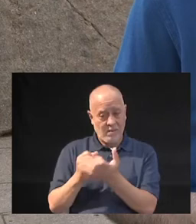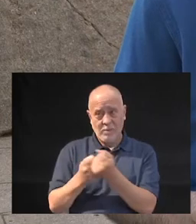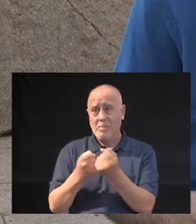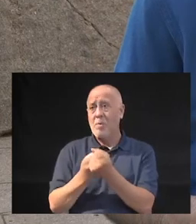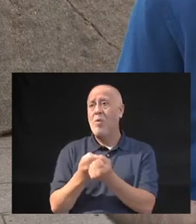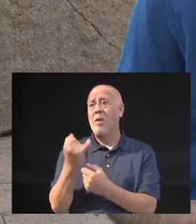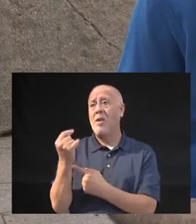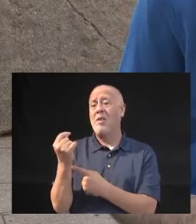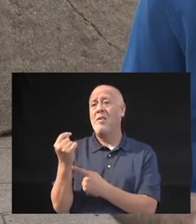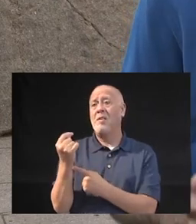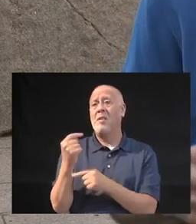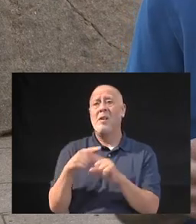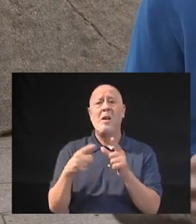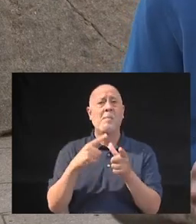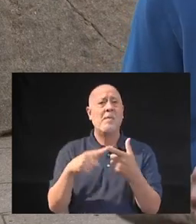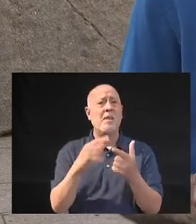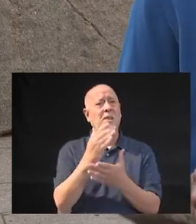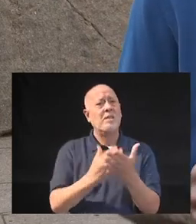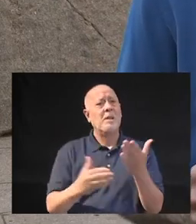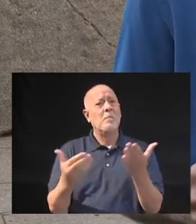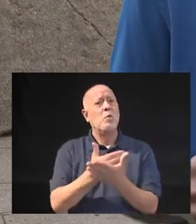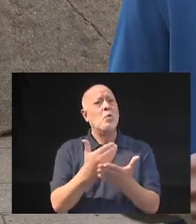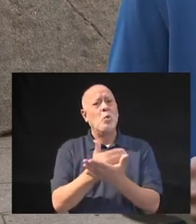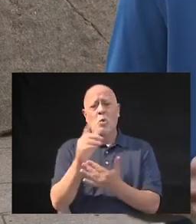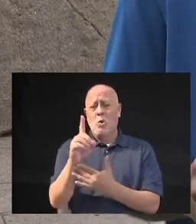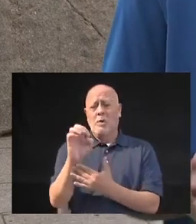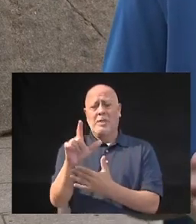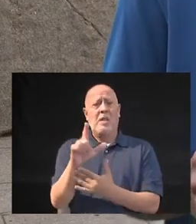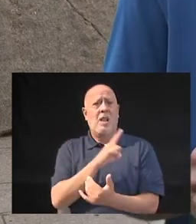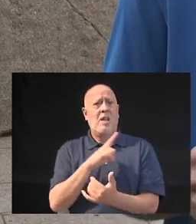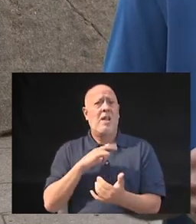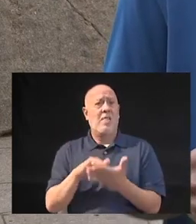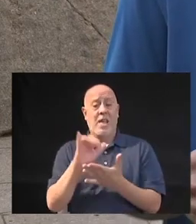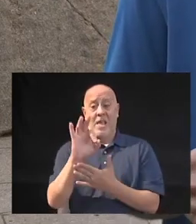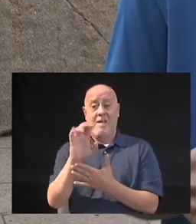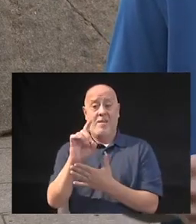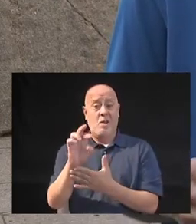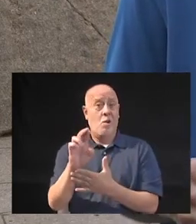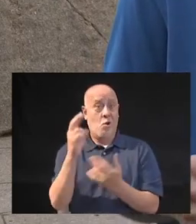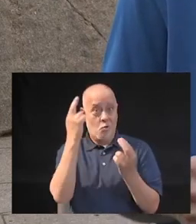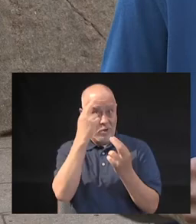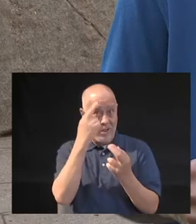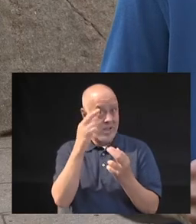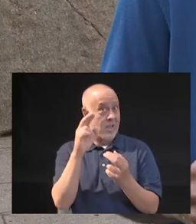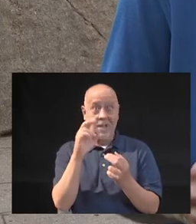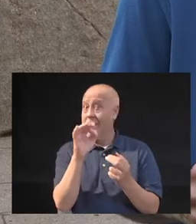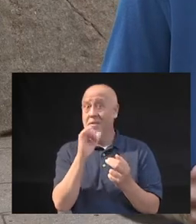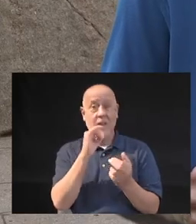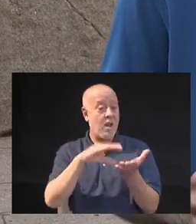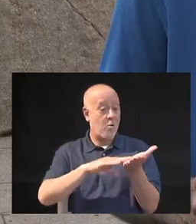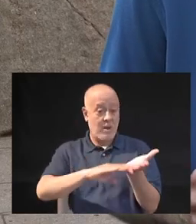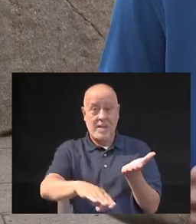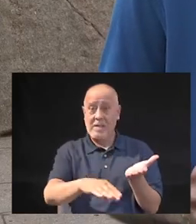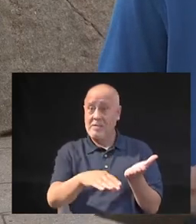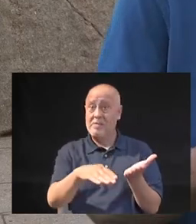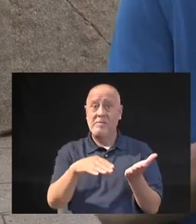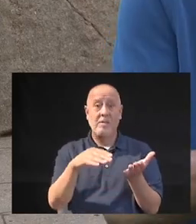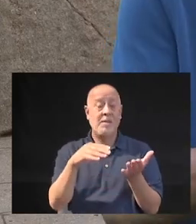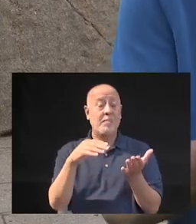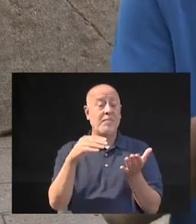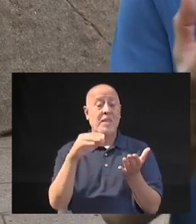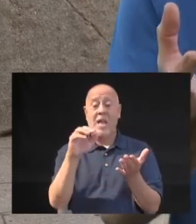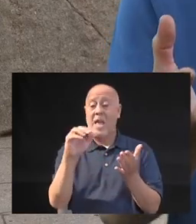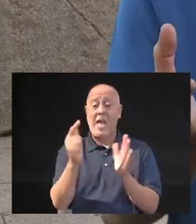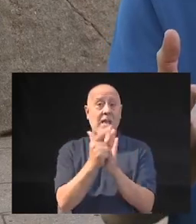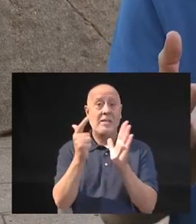it. But then there was some New Deal legislation that FDR realized unless he released the anti-lynching legislation,